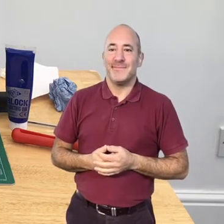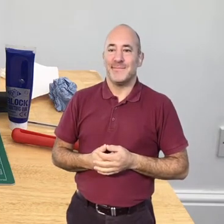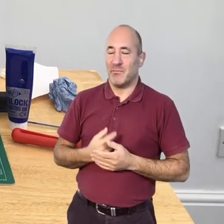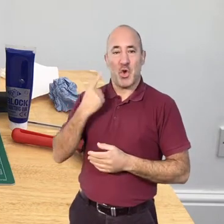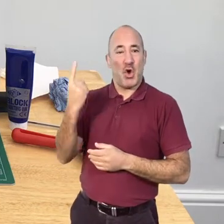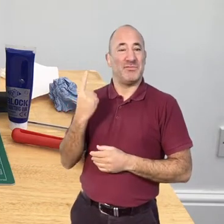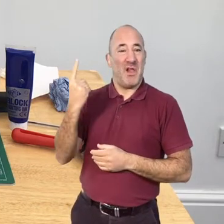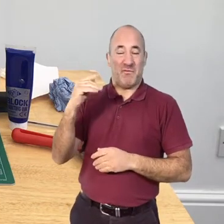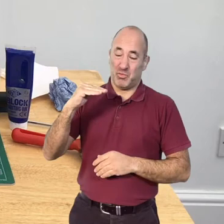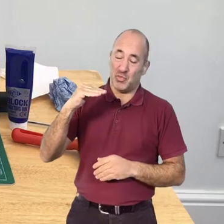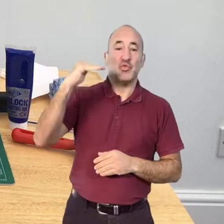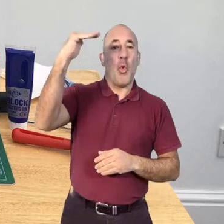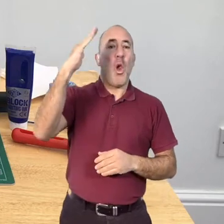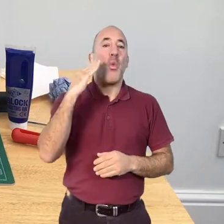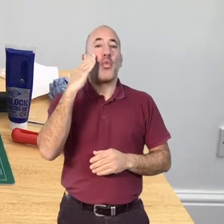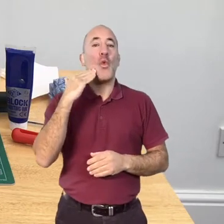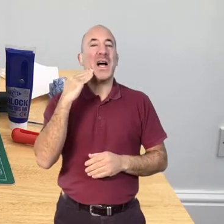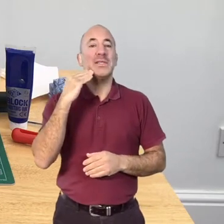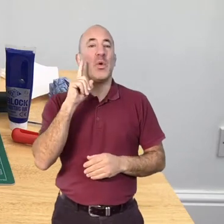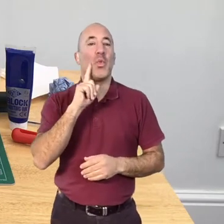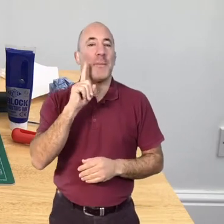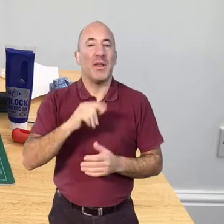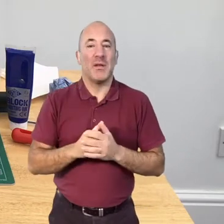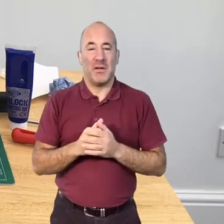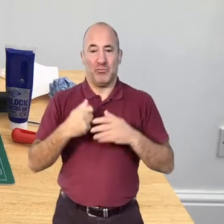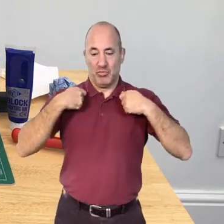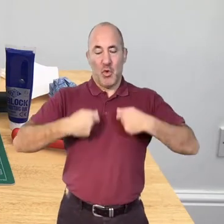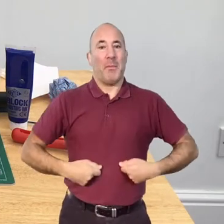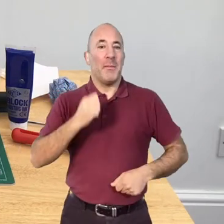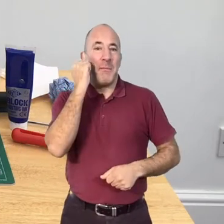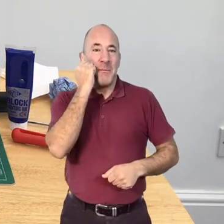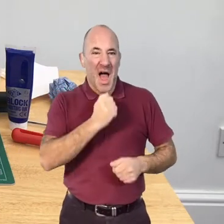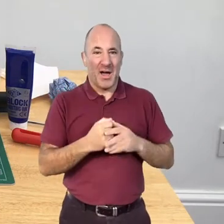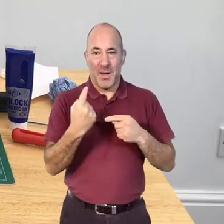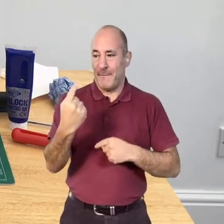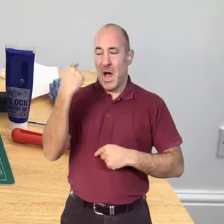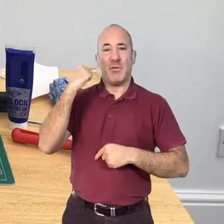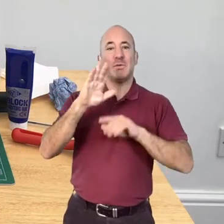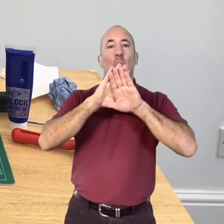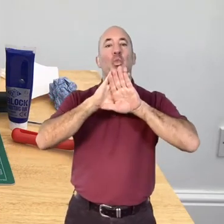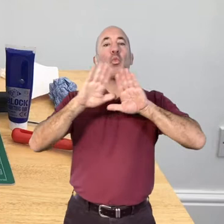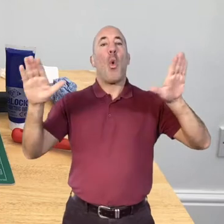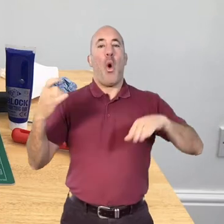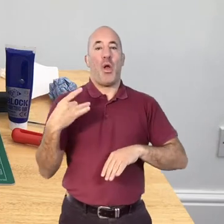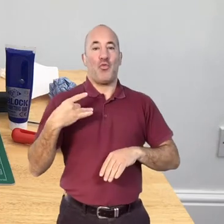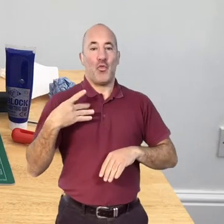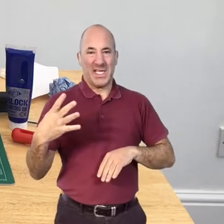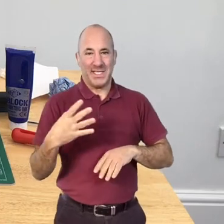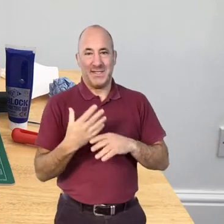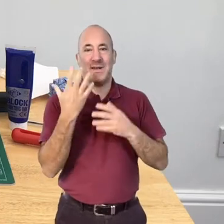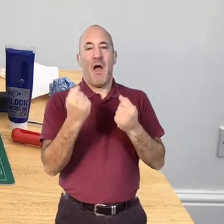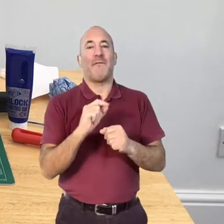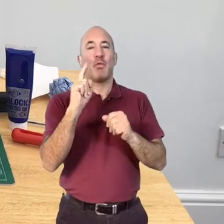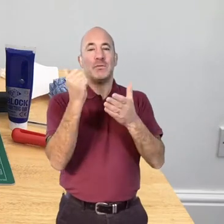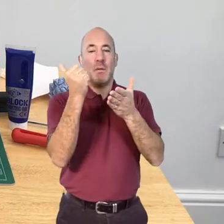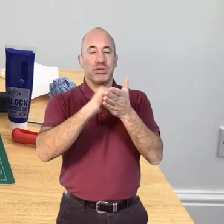I'm a tall white female. I'm wearing a black top and behind me is a white wall with black